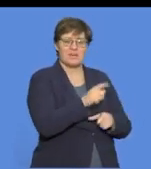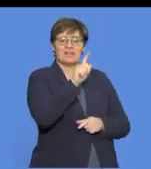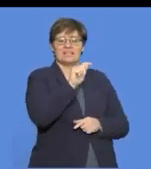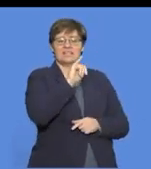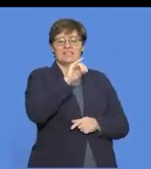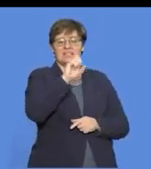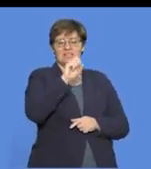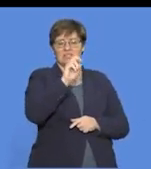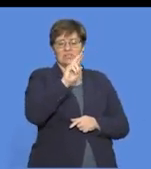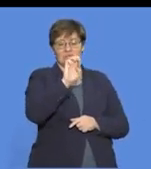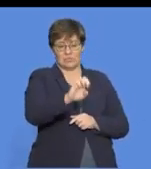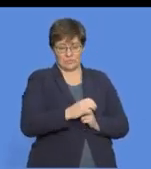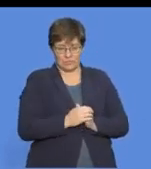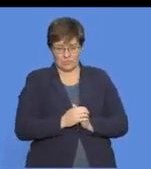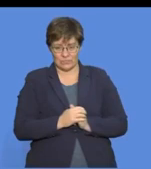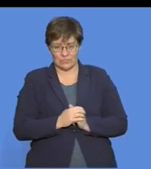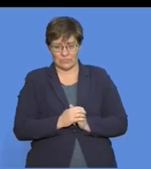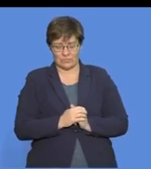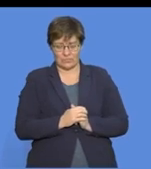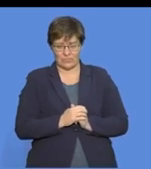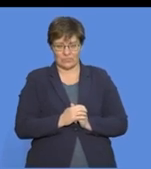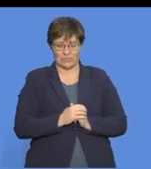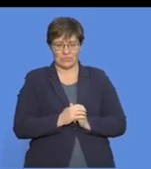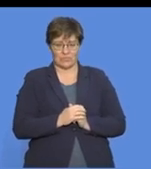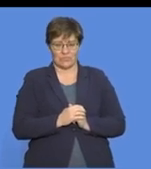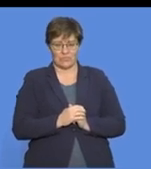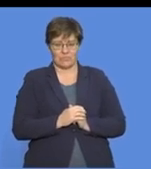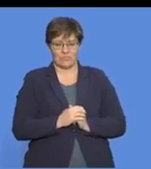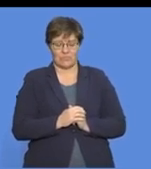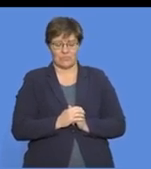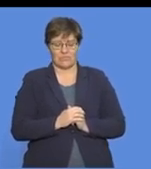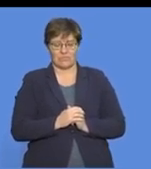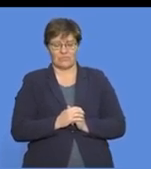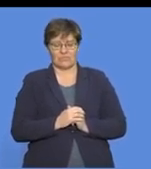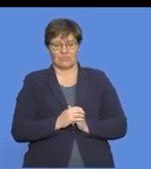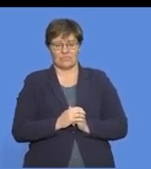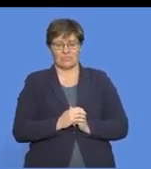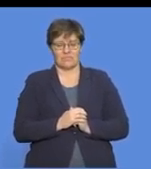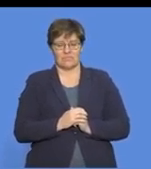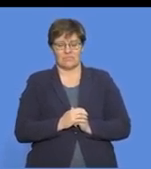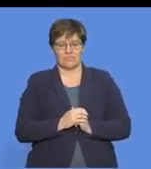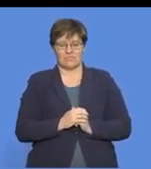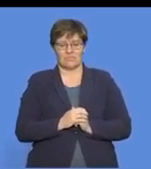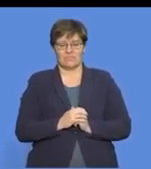a function, they form a tissue.